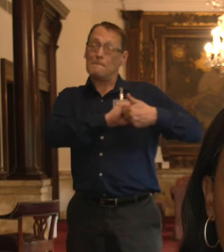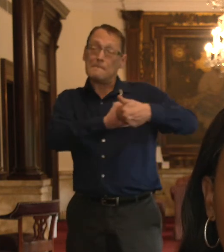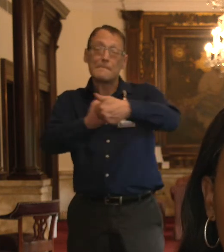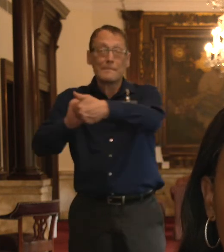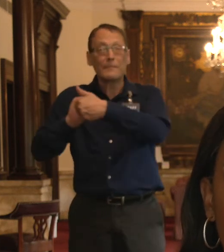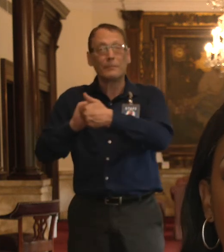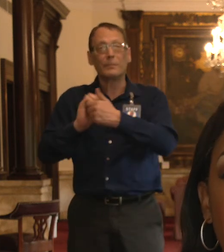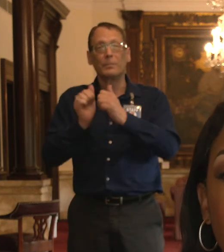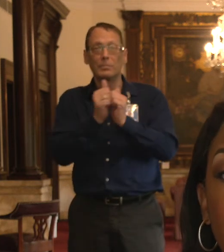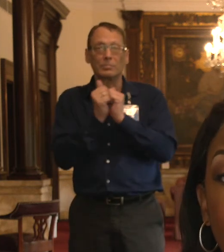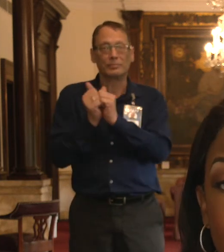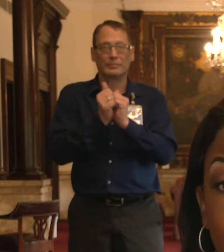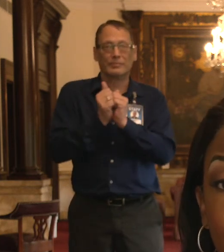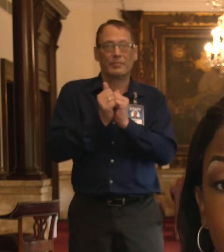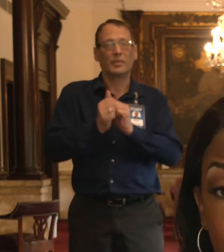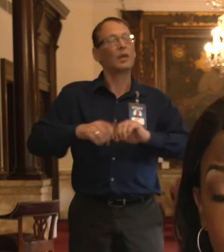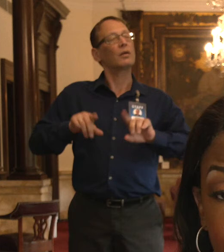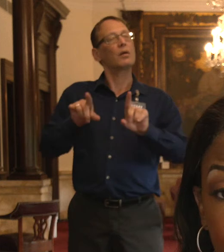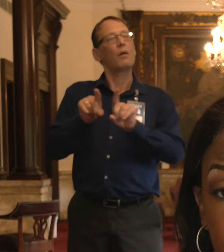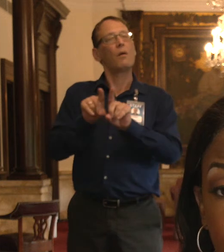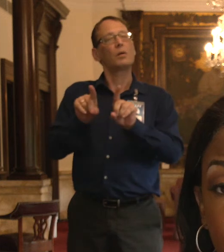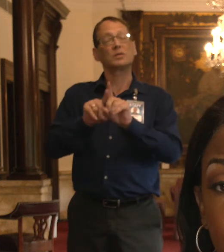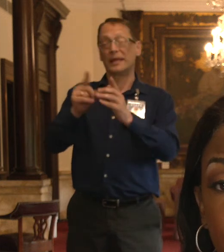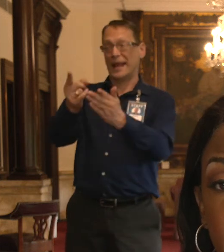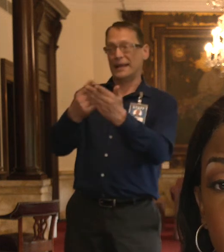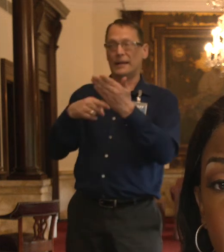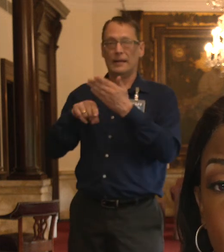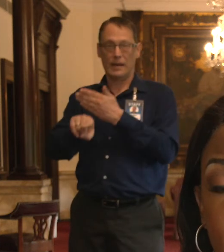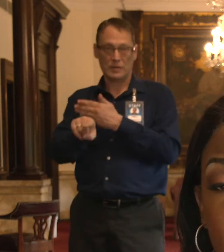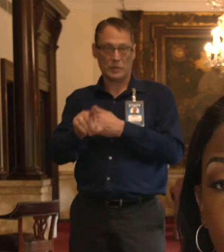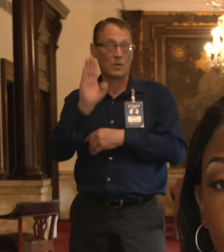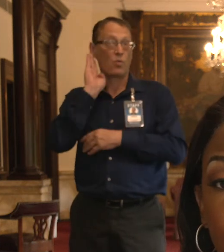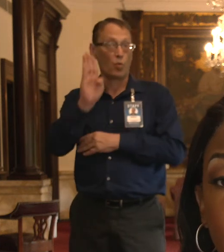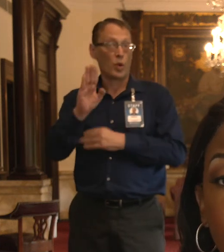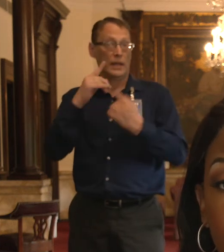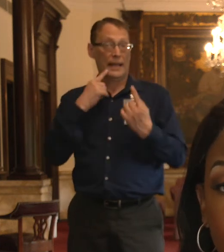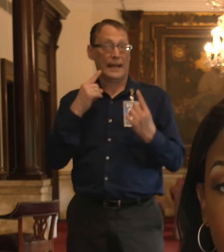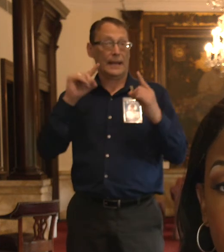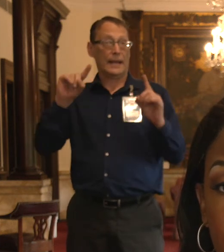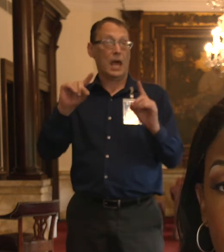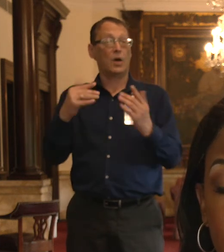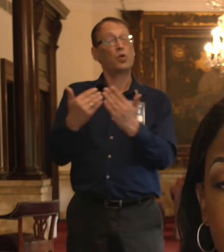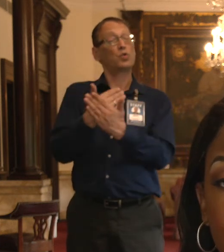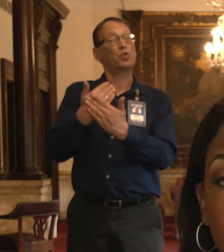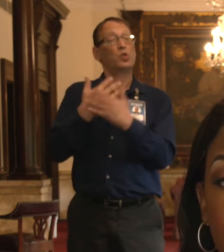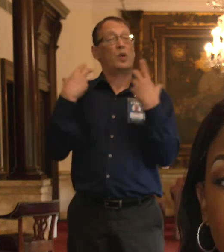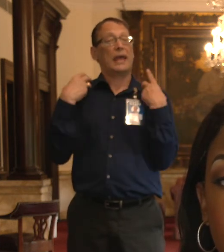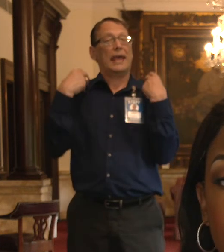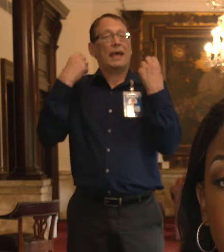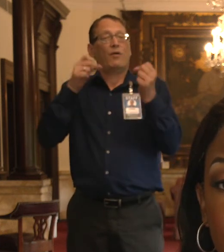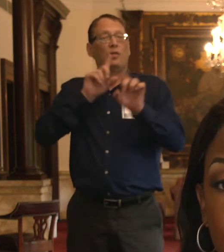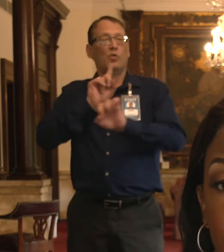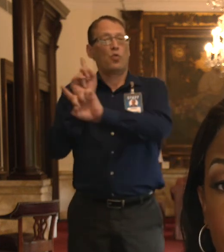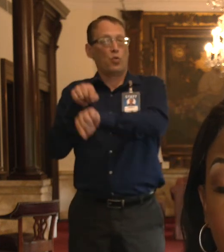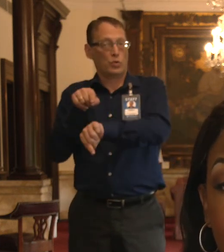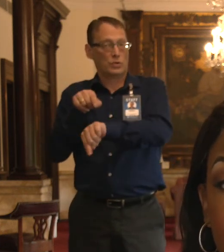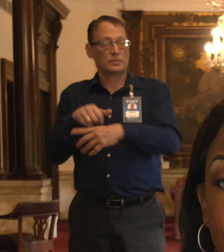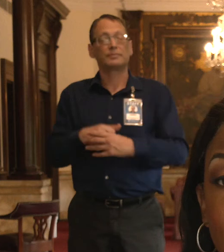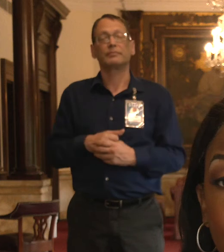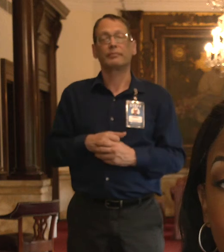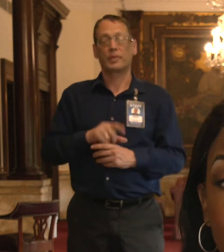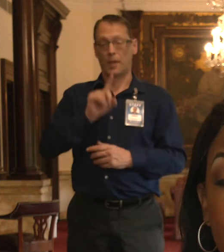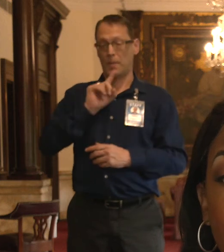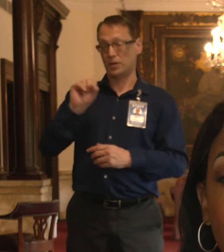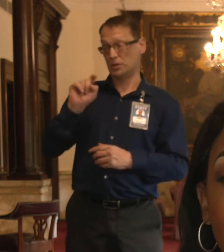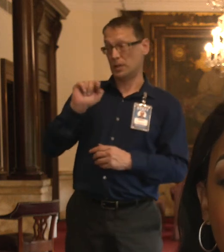and cooperation. And also, look, next week we will be announcing new health orders, and we're trying to make sure that St.